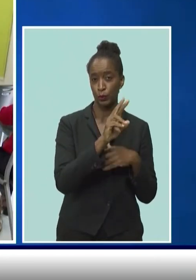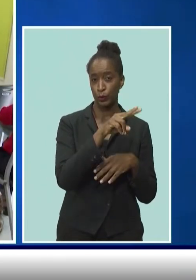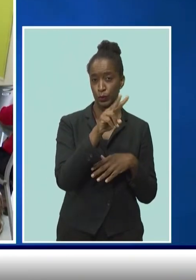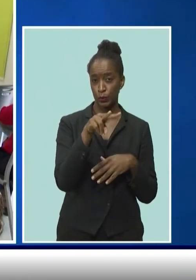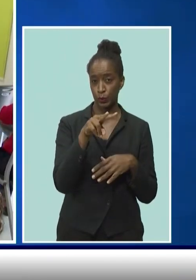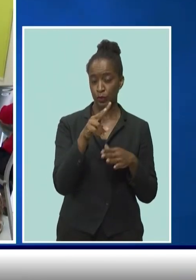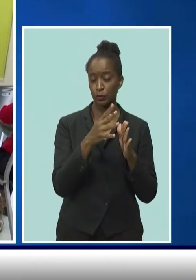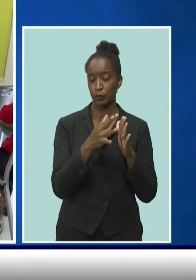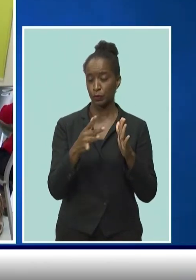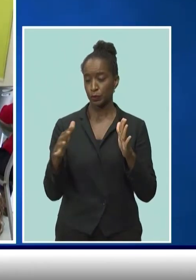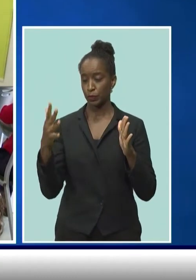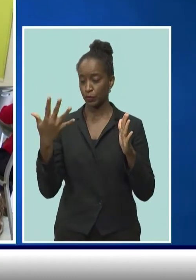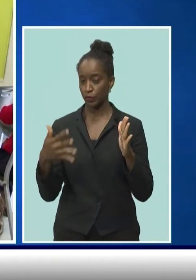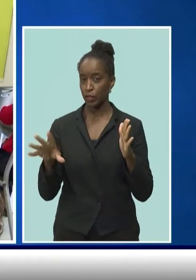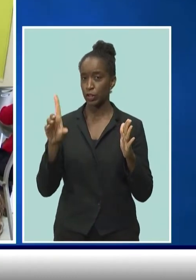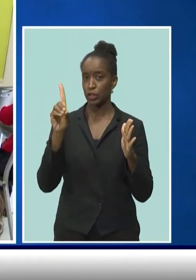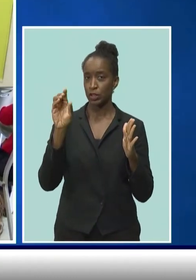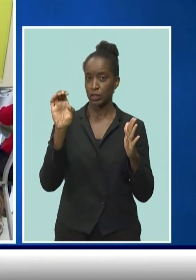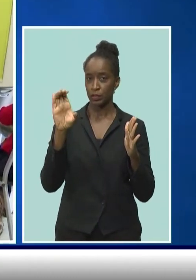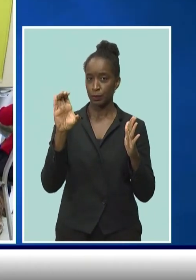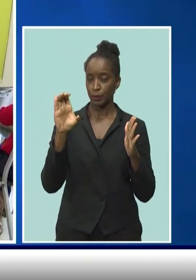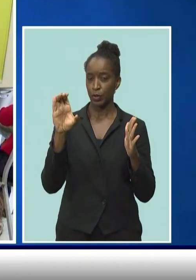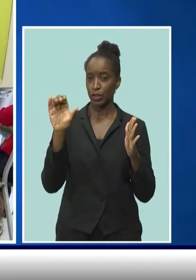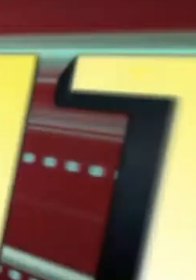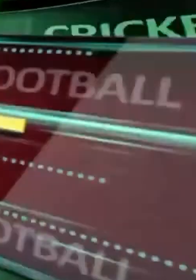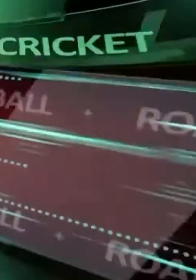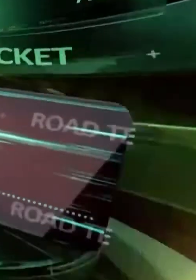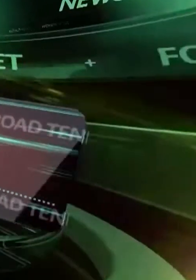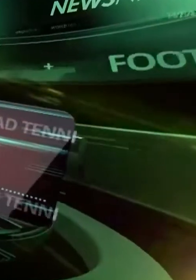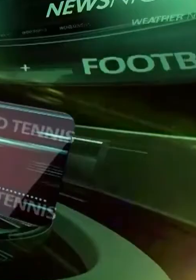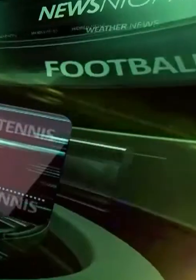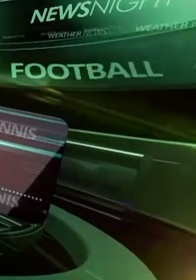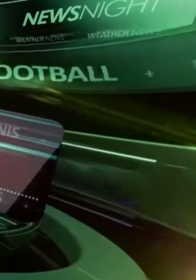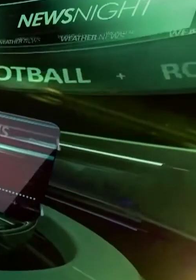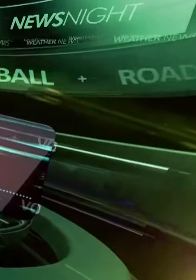December 10th. Trevor Thorpe, CBC News.